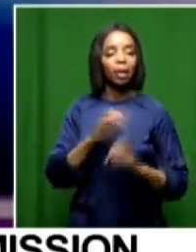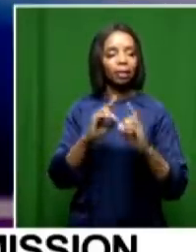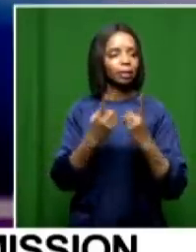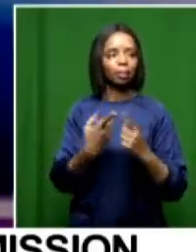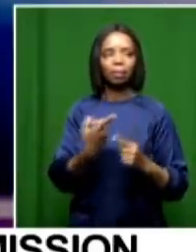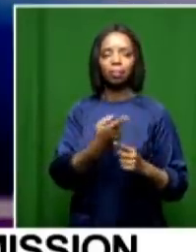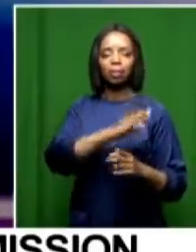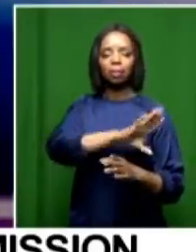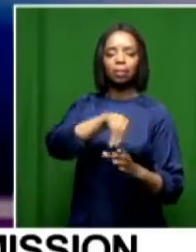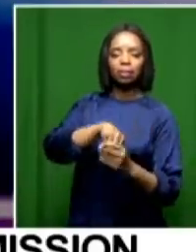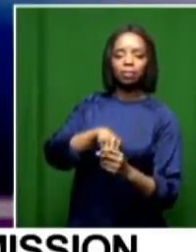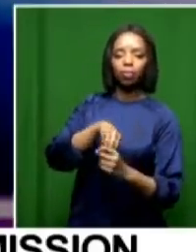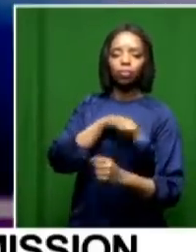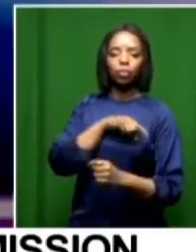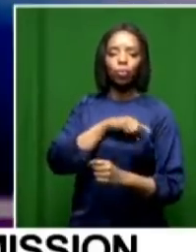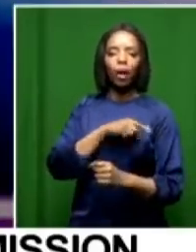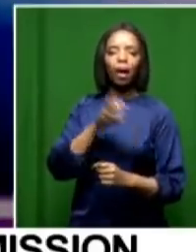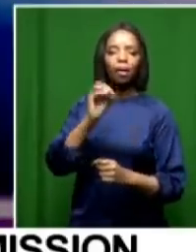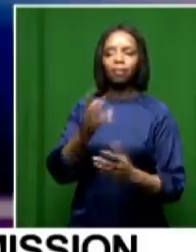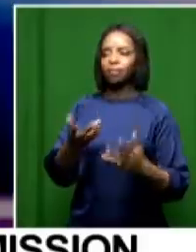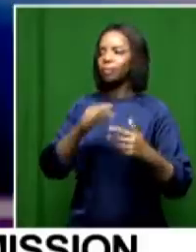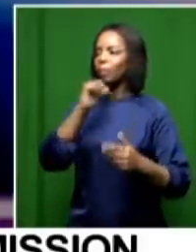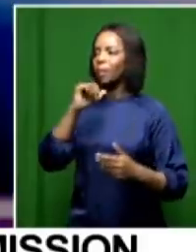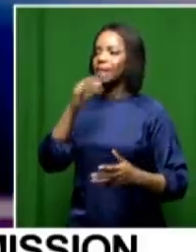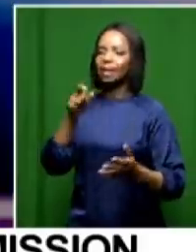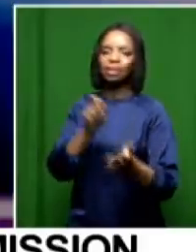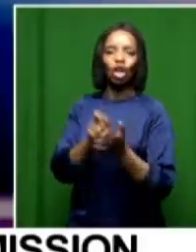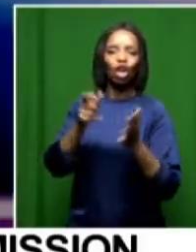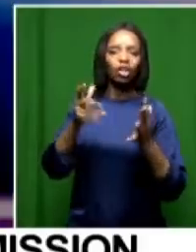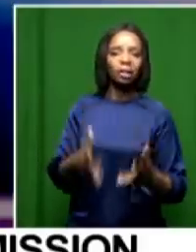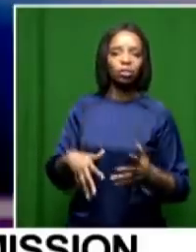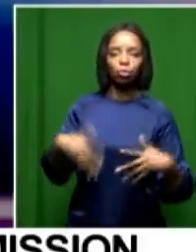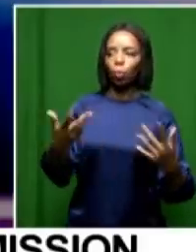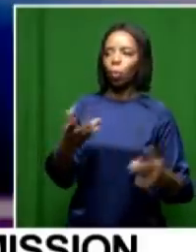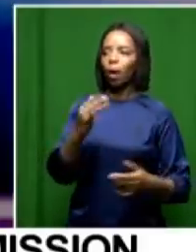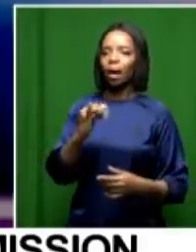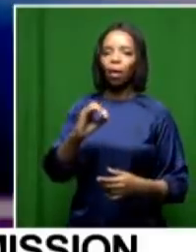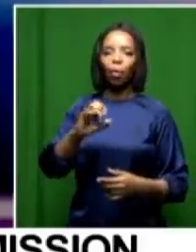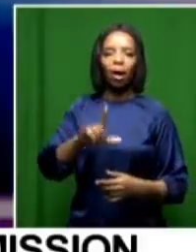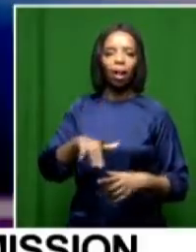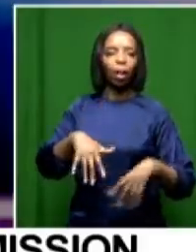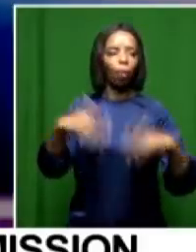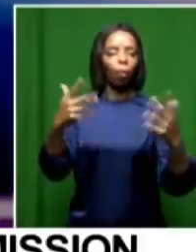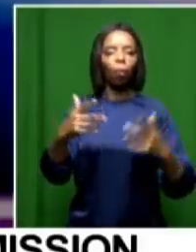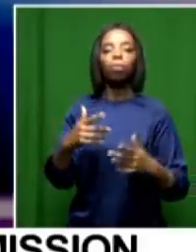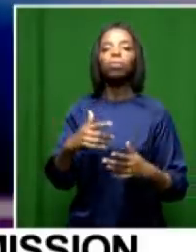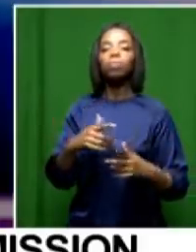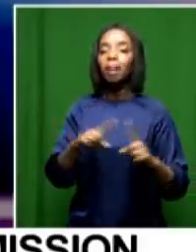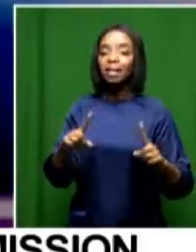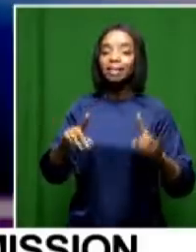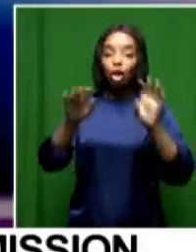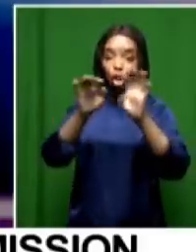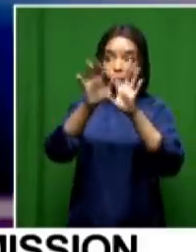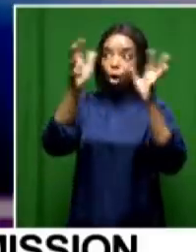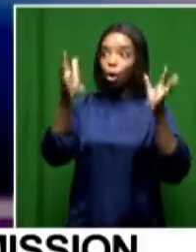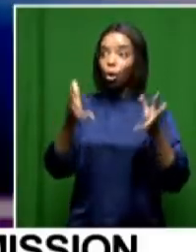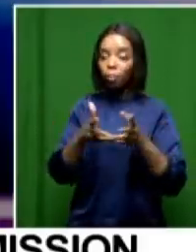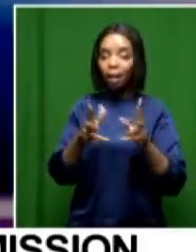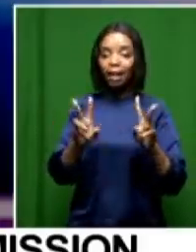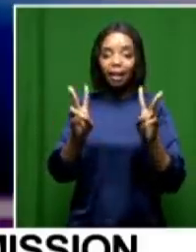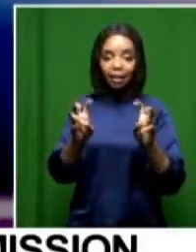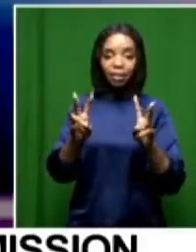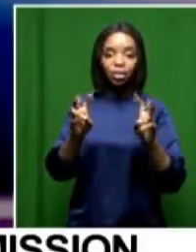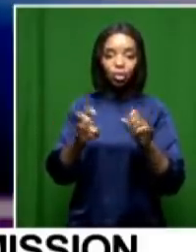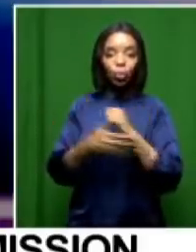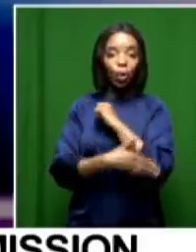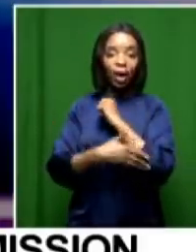petty scraps and debates with journalists and IOL and independent media, but they're not speaking on a global issue of states being